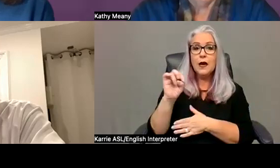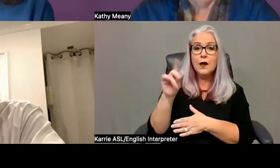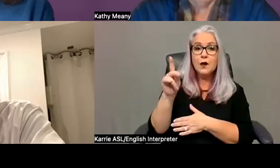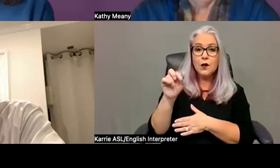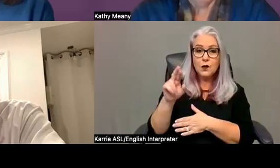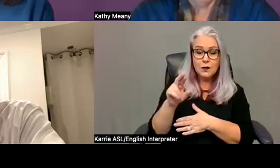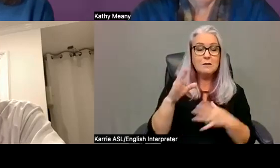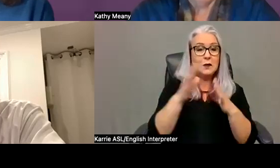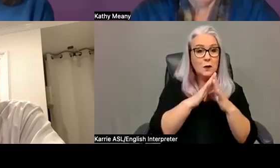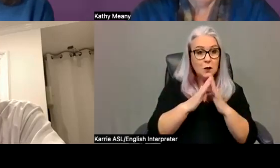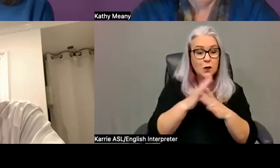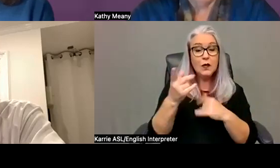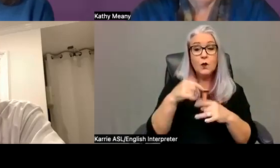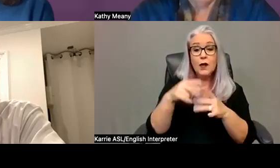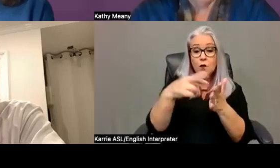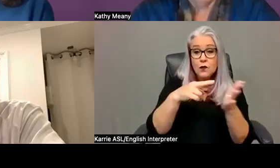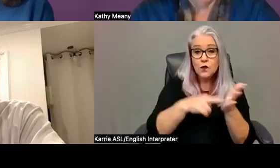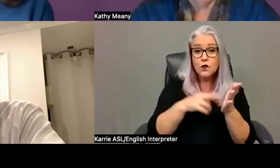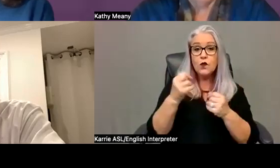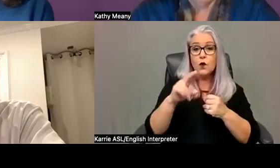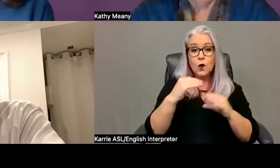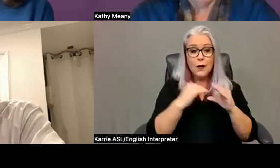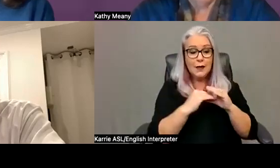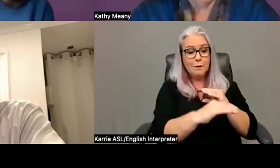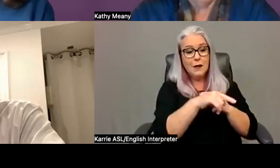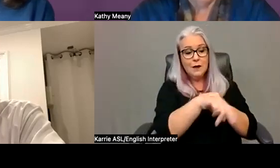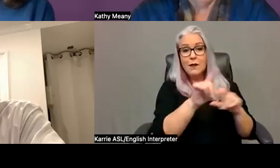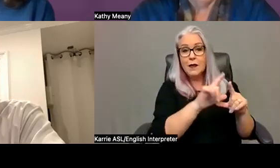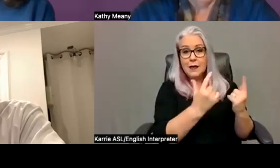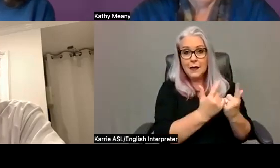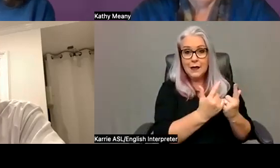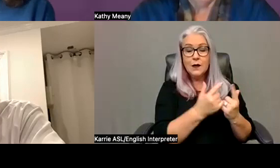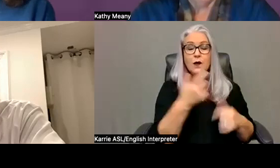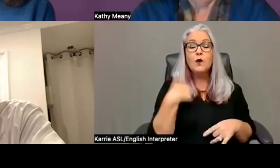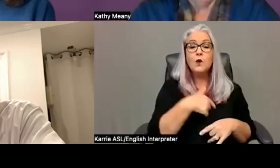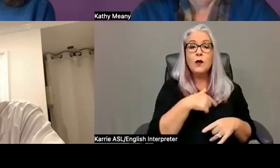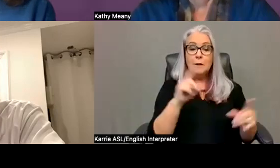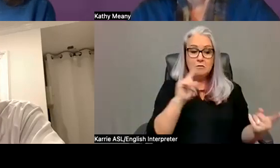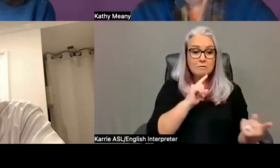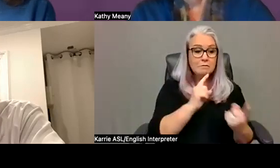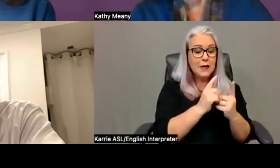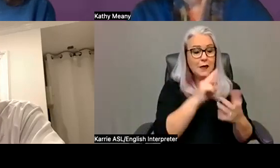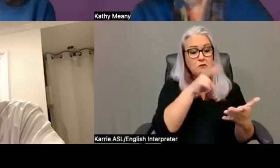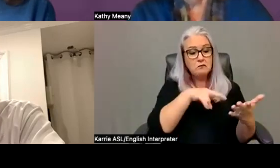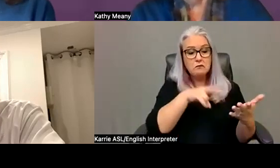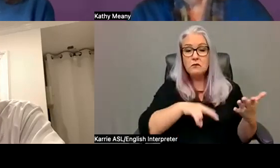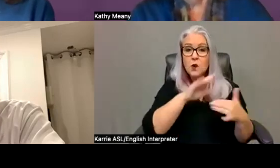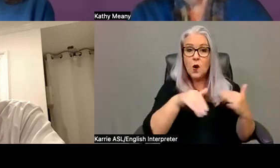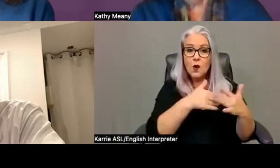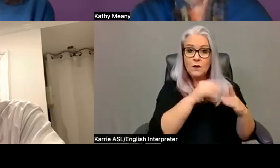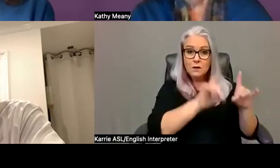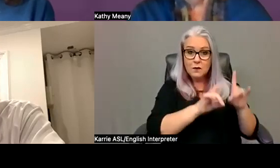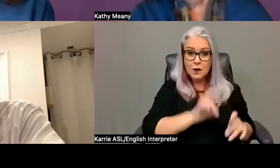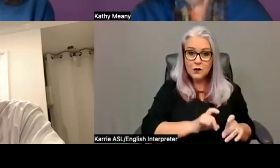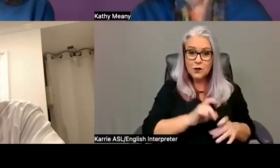they registered for the forum or by email to the league. A committee of league members met to review the questions. Our role was